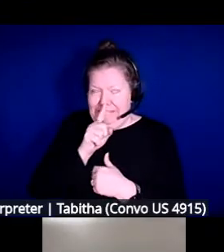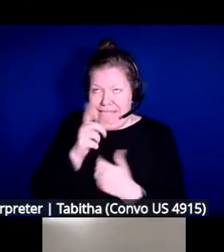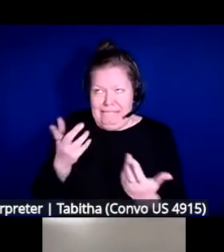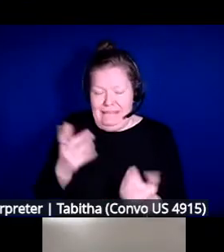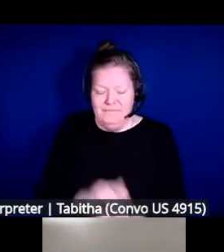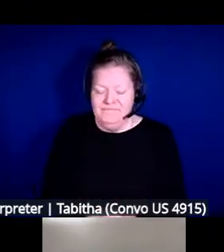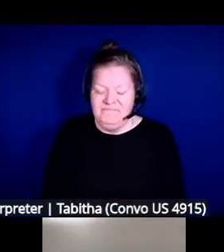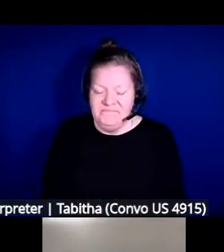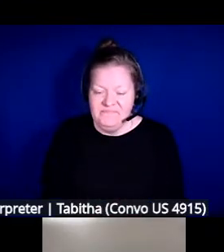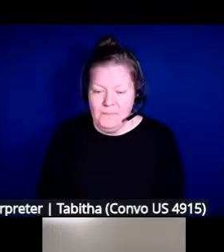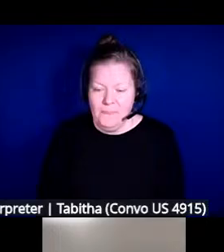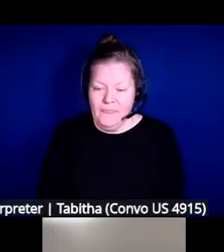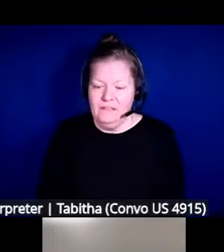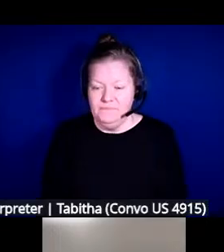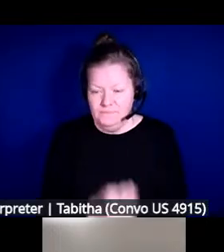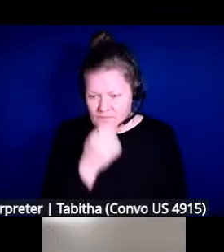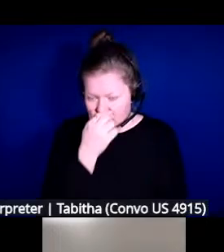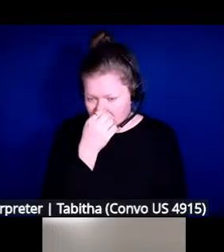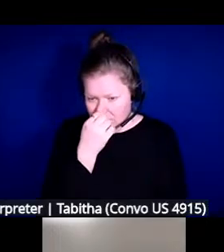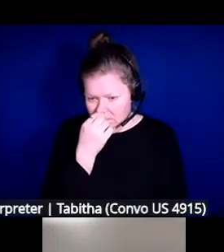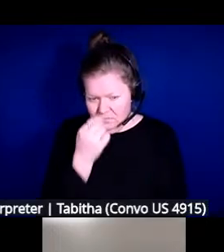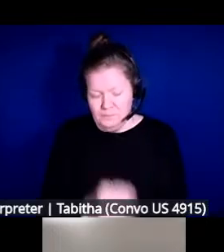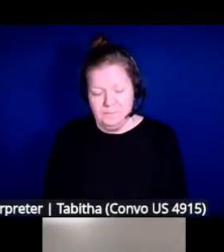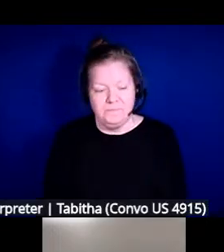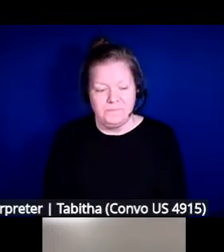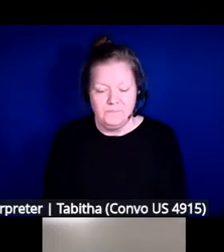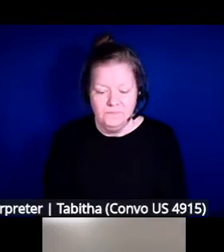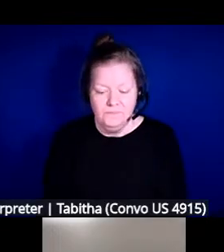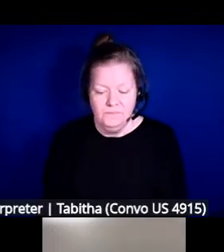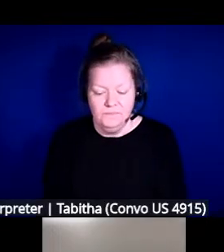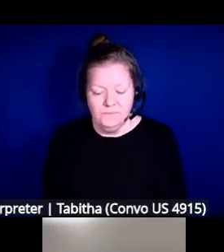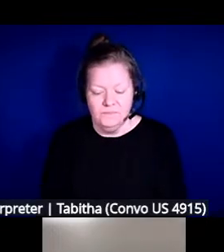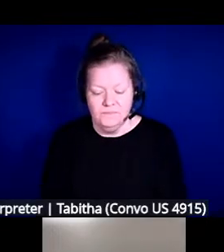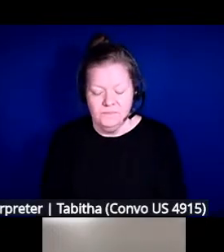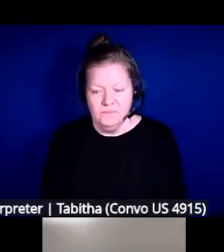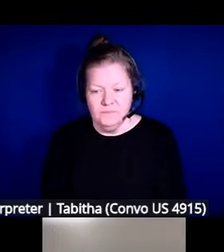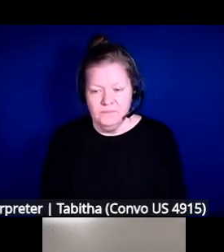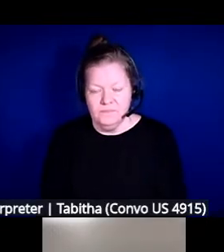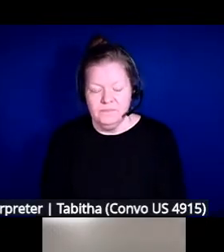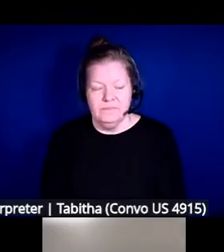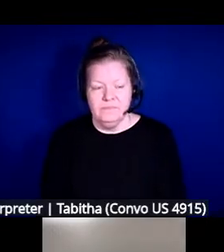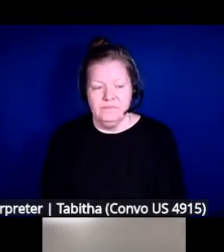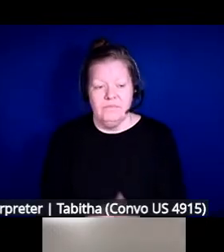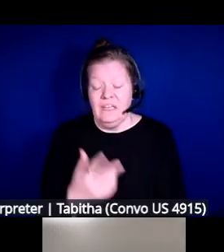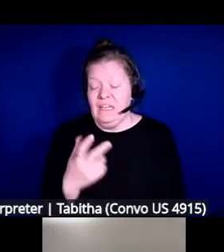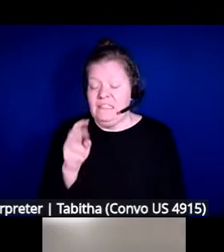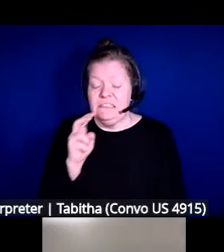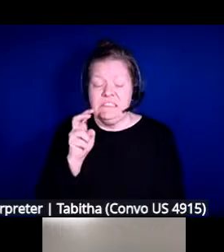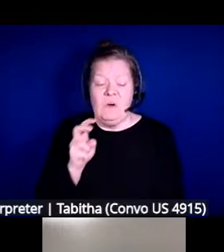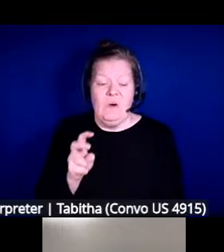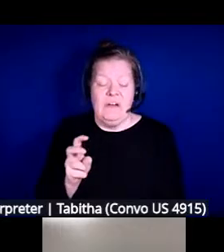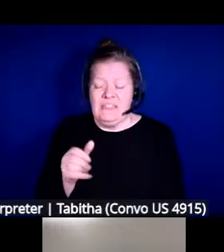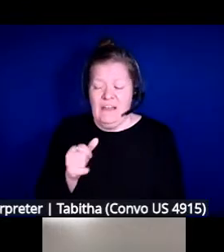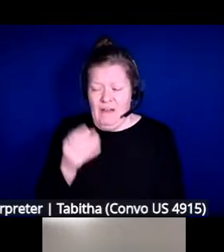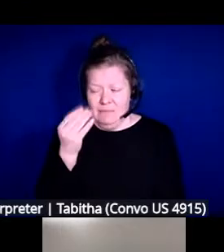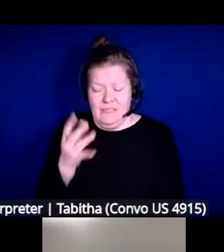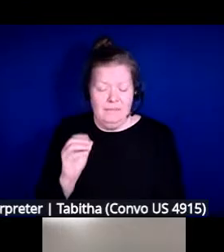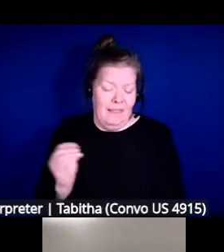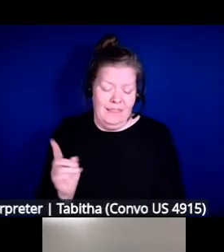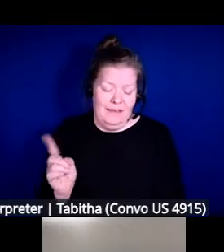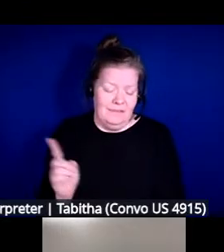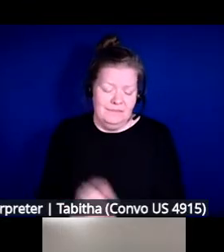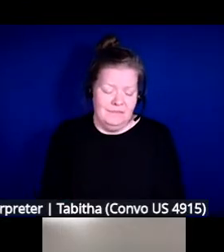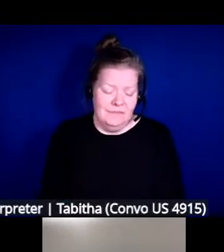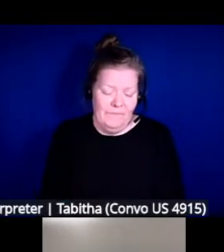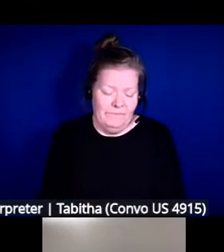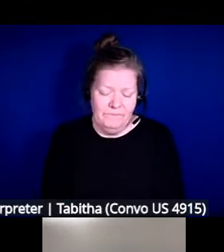Tell Mr. C we said hello, by the way. I missed the guy. he's snoring. I'm not telling him Oh, anything don't right now. wake He's him up for snoring. that. Just tell him